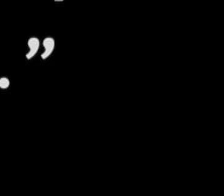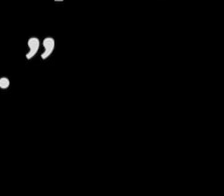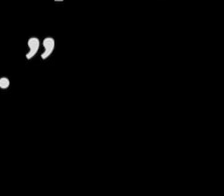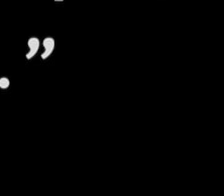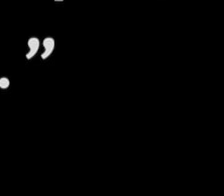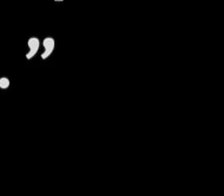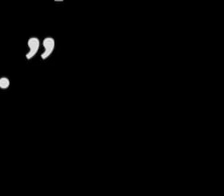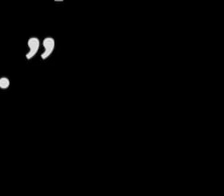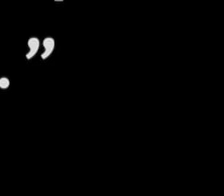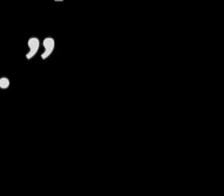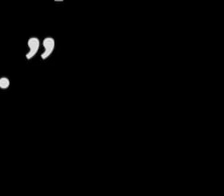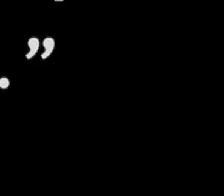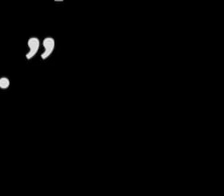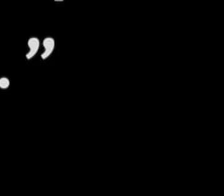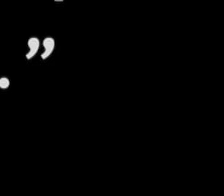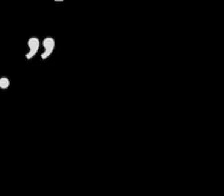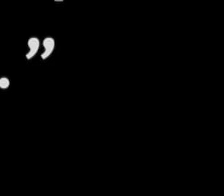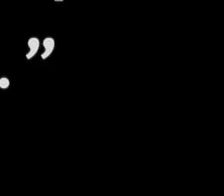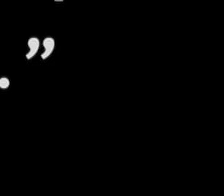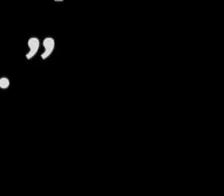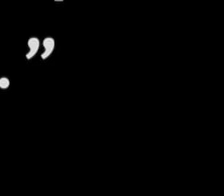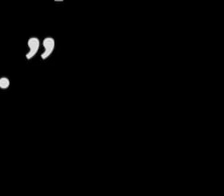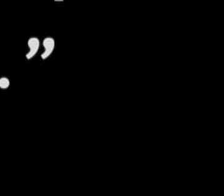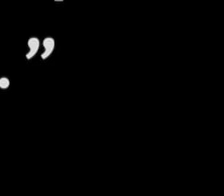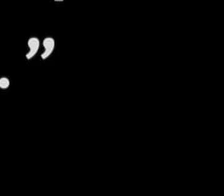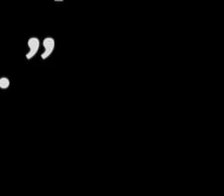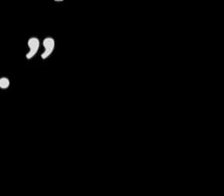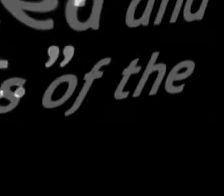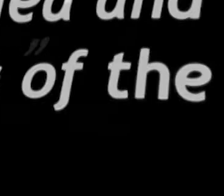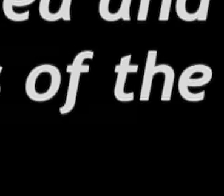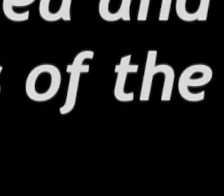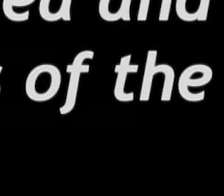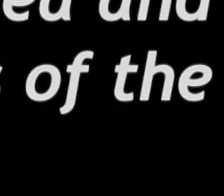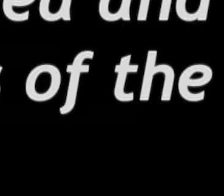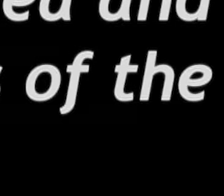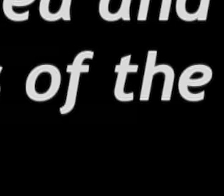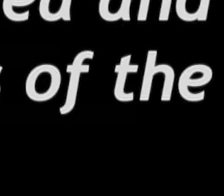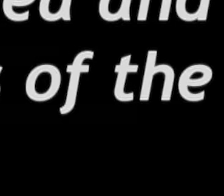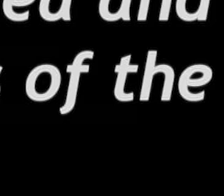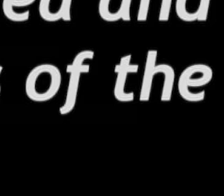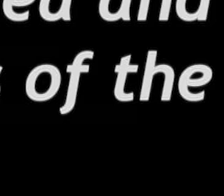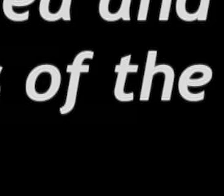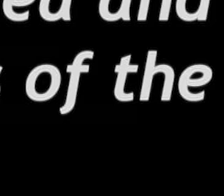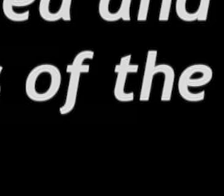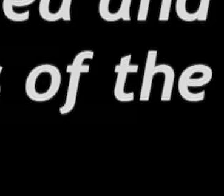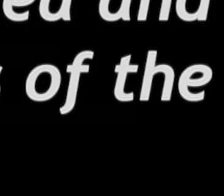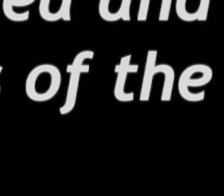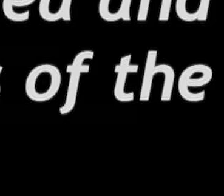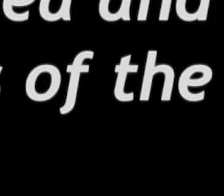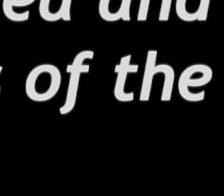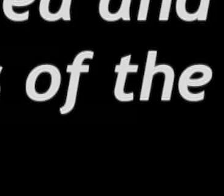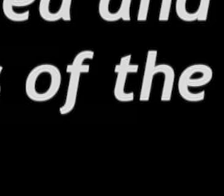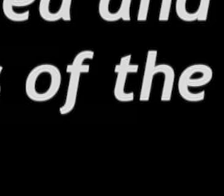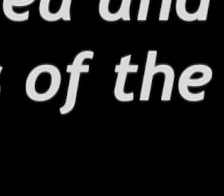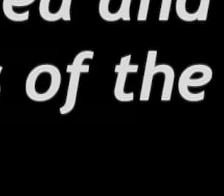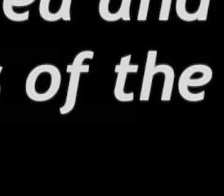Let's jump to verse 8. Mumien kwanchi chemung wa cheno. But you will receive power. When the Holy Spirit comes on